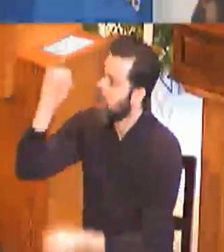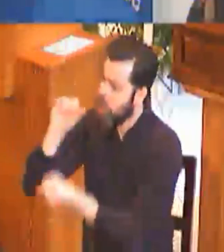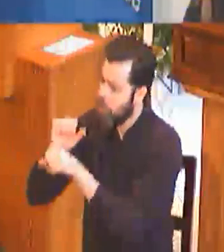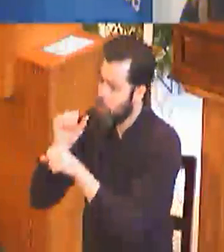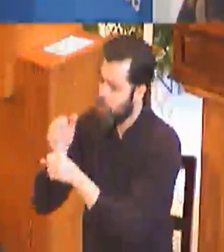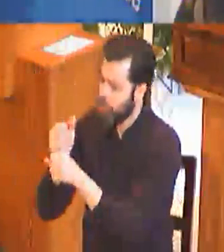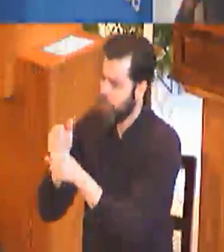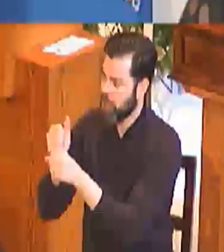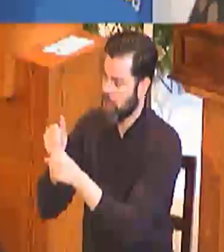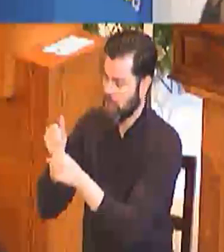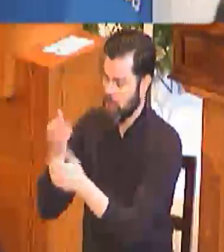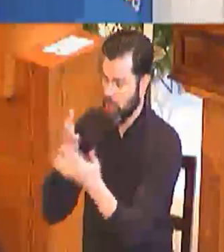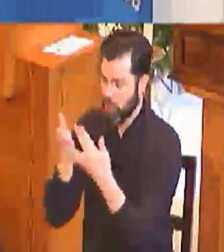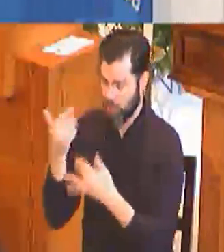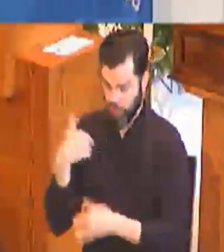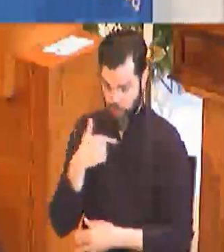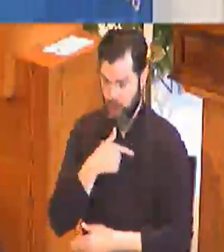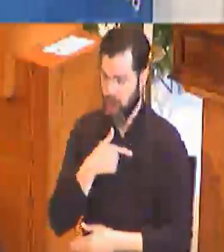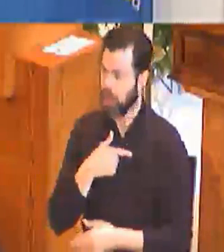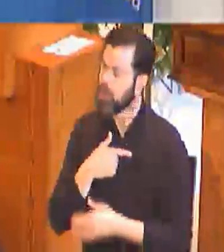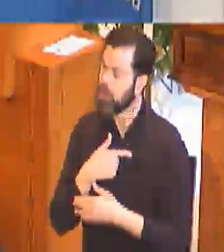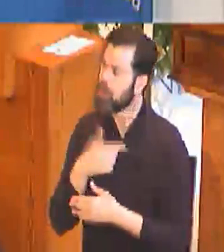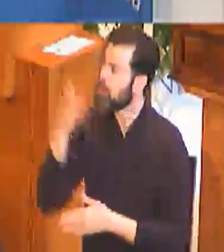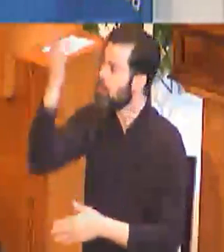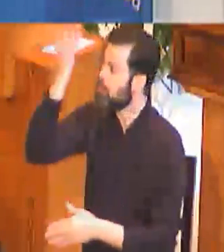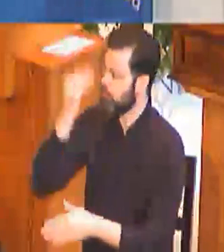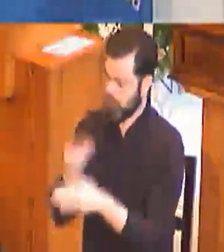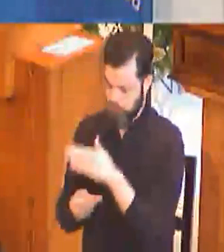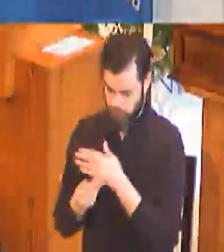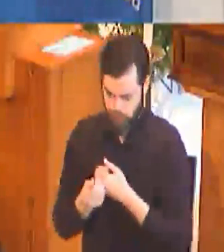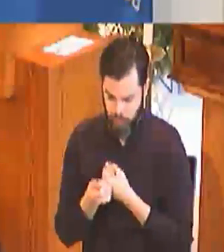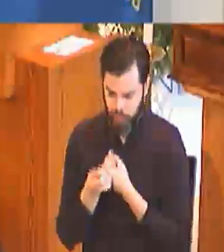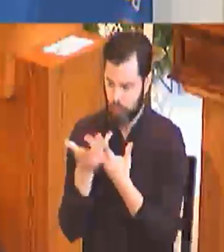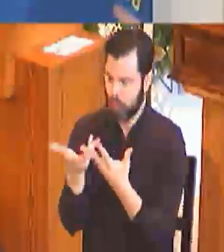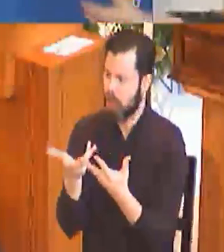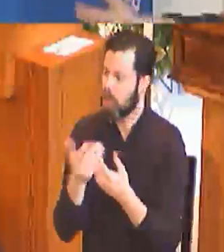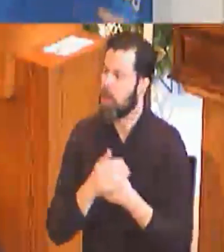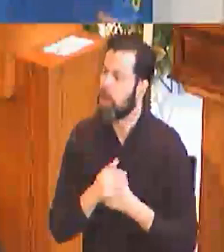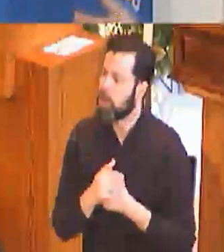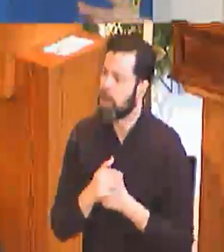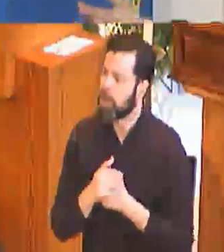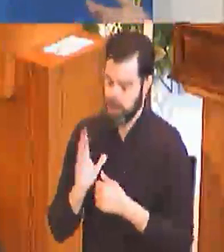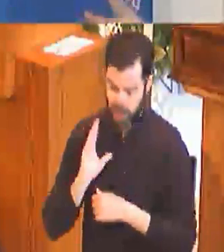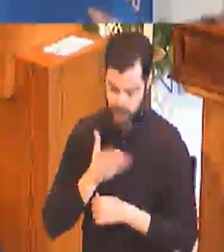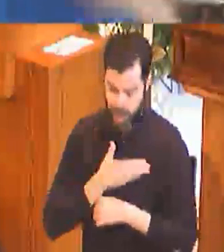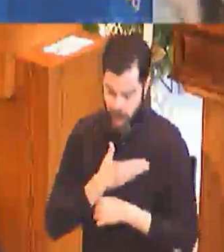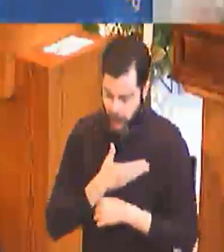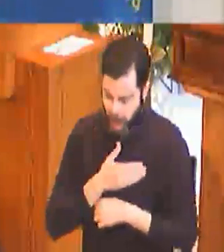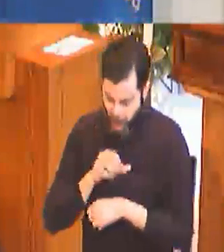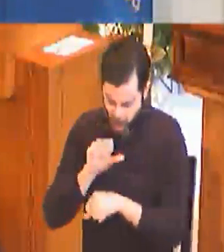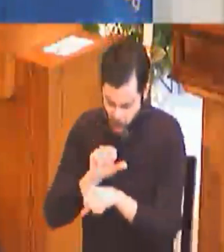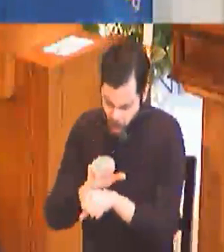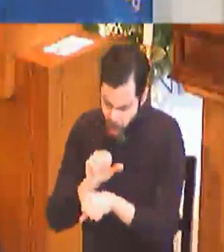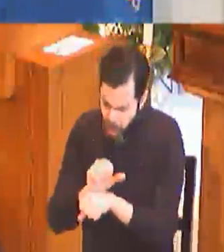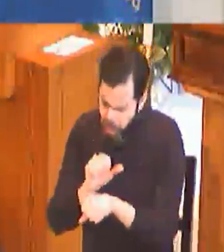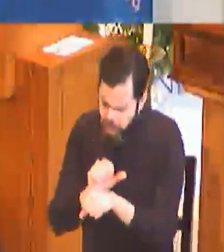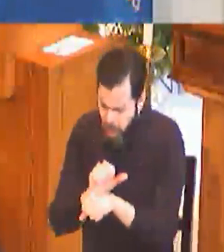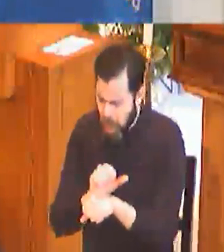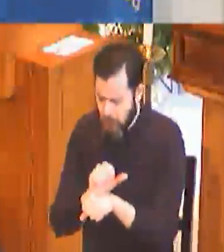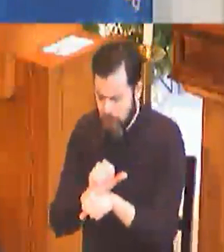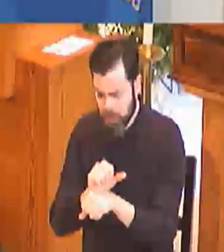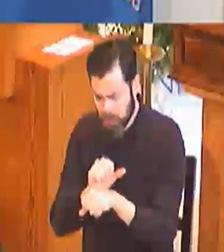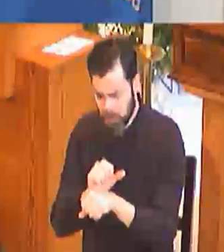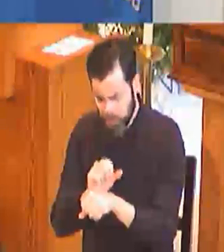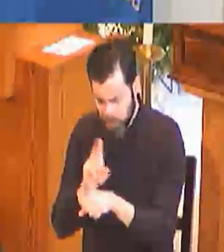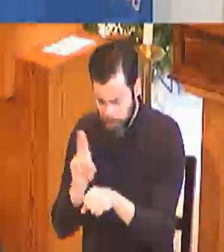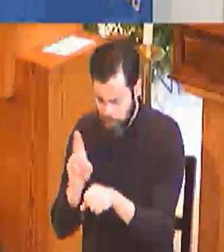And it's not just our job to move in the direction of those dreams, it's our job to expect them to come true.